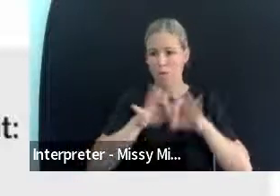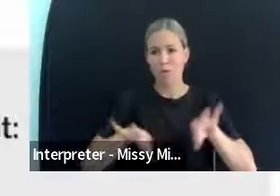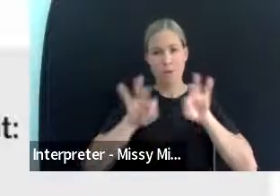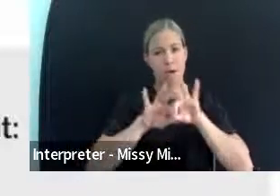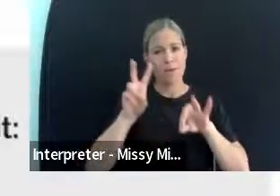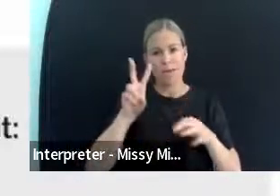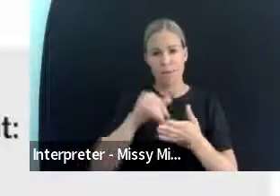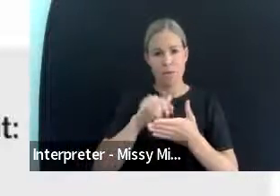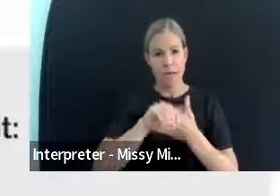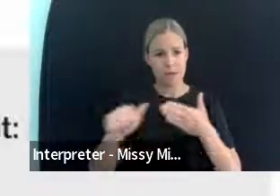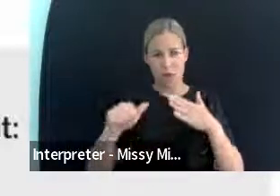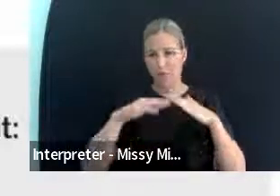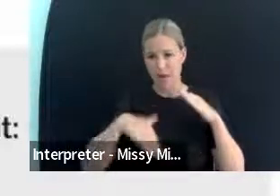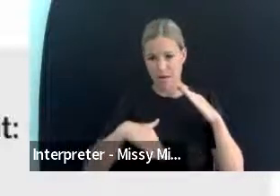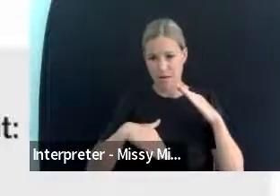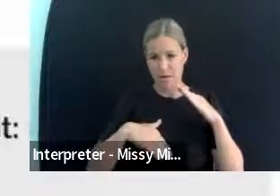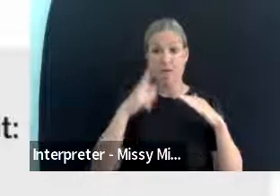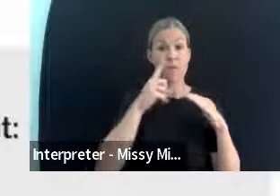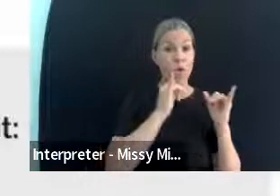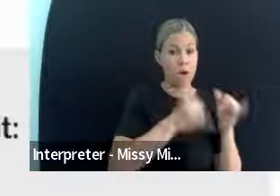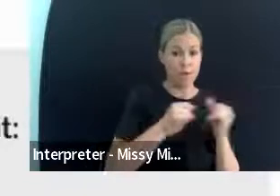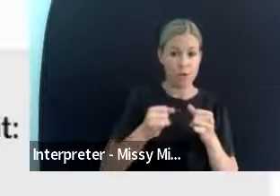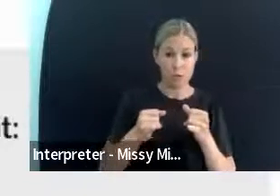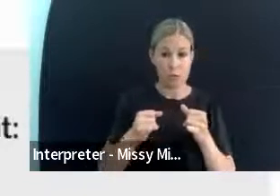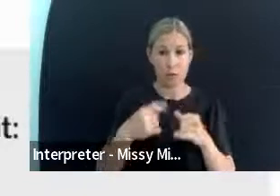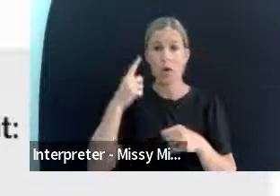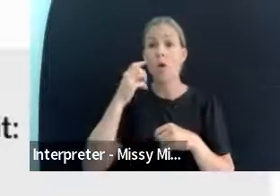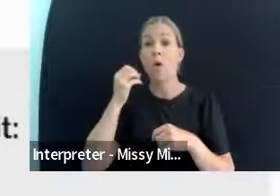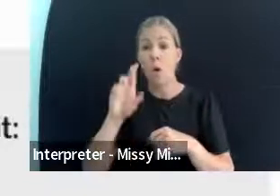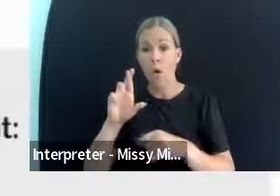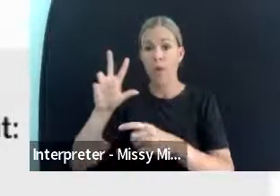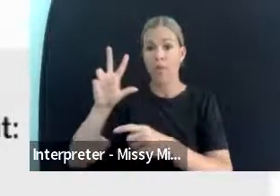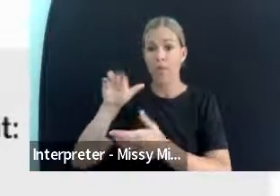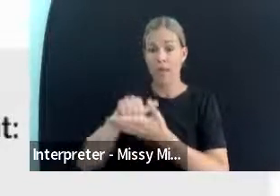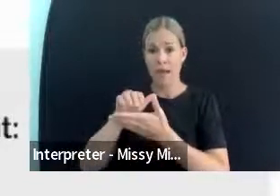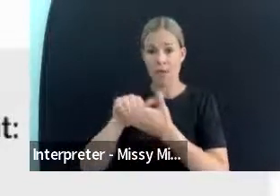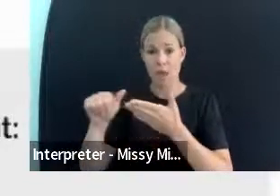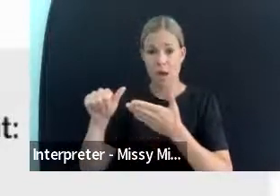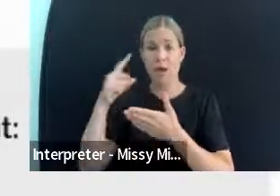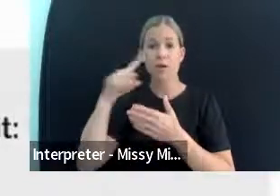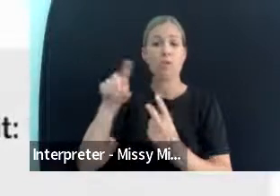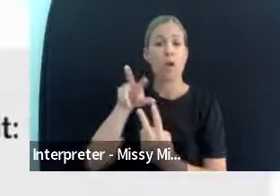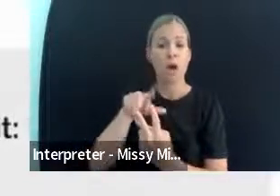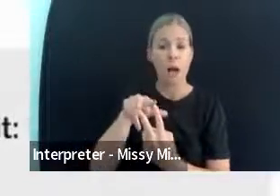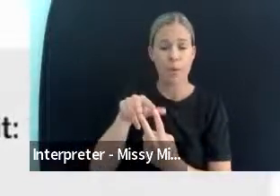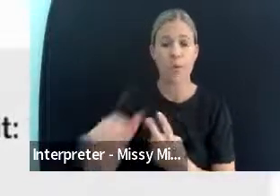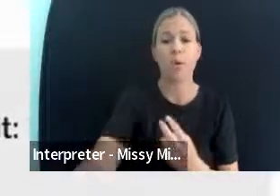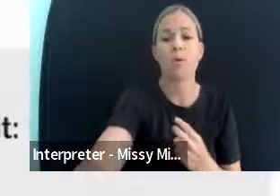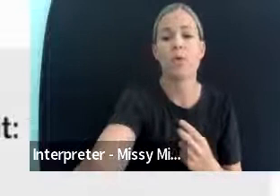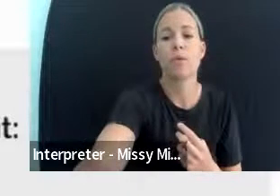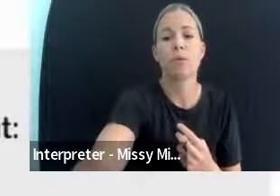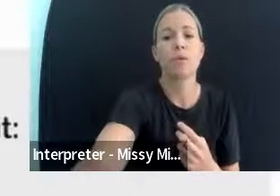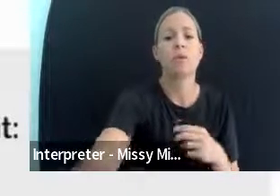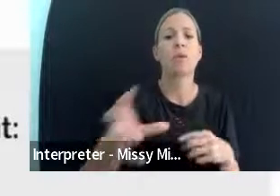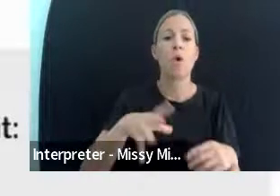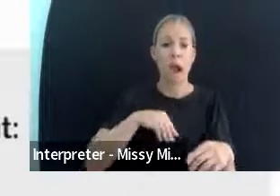individual or $3,000 for an eligible couple, meaning both people are eligible to receive